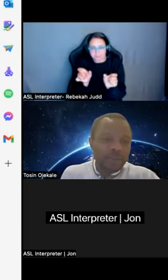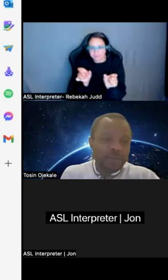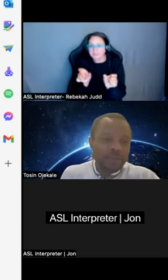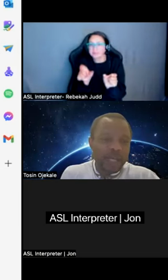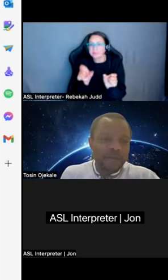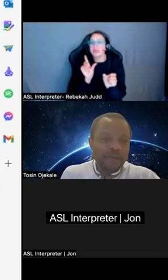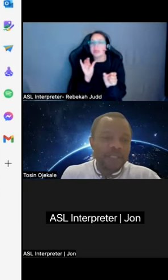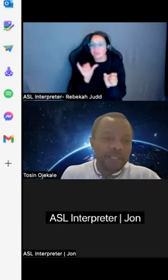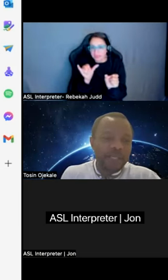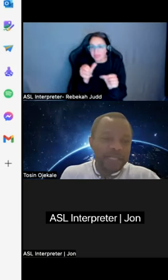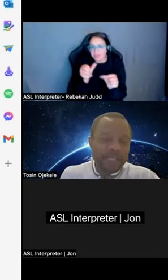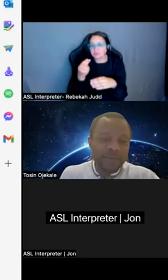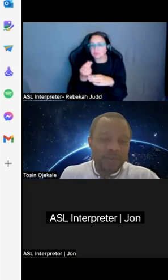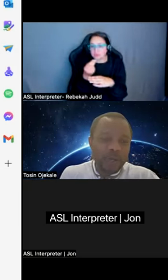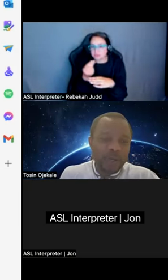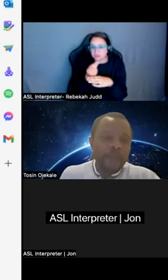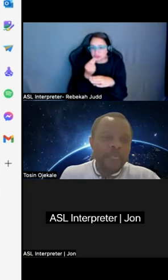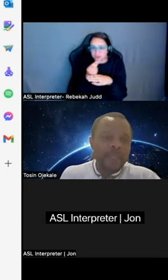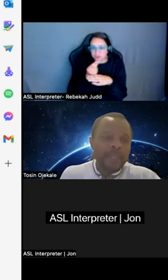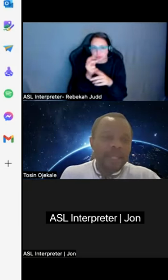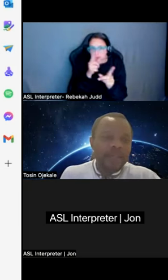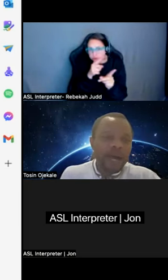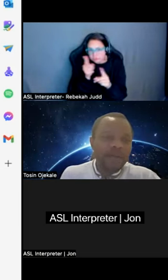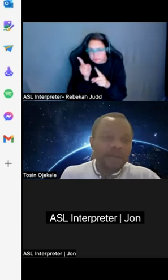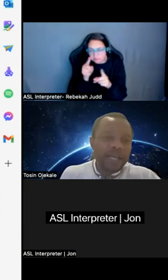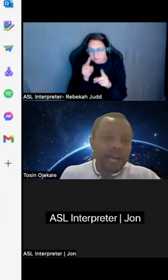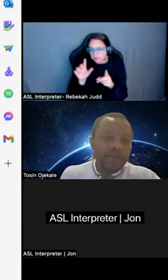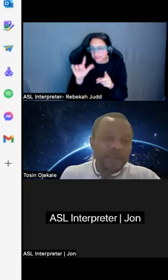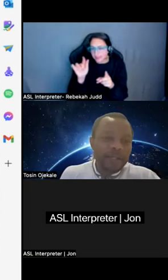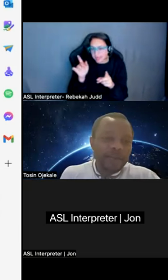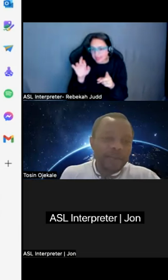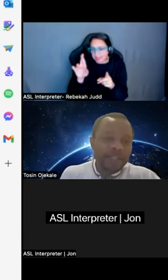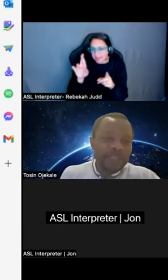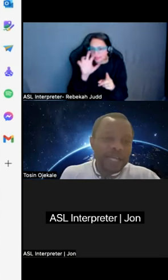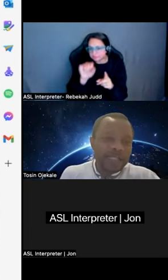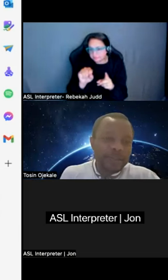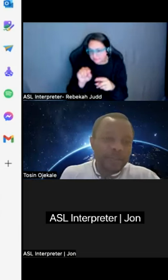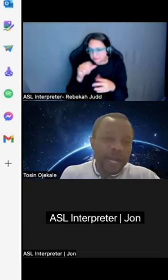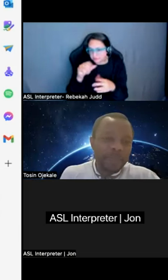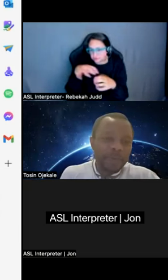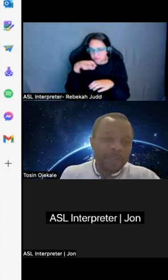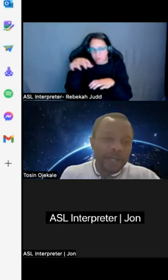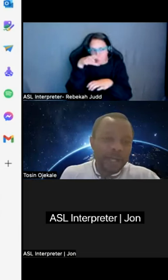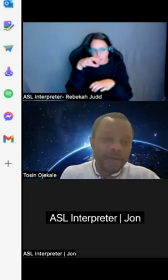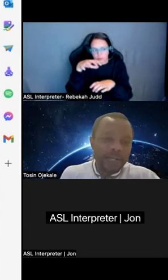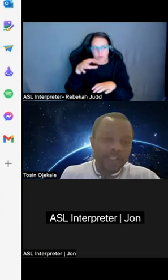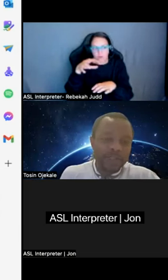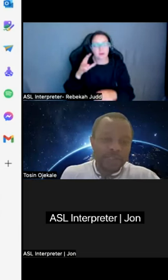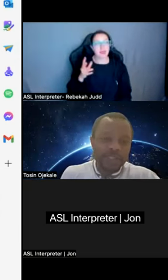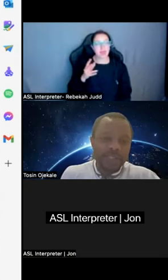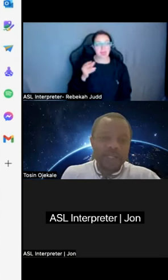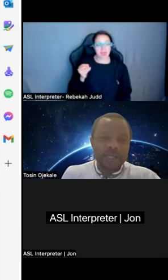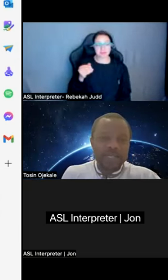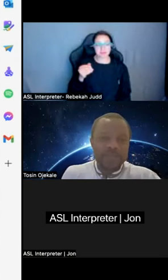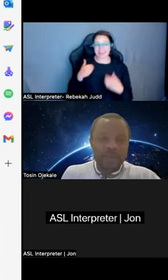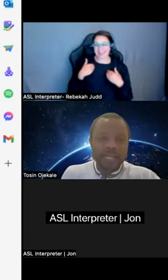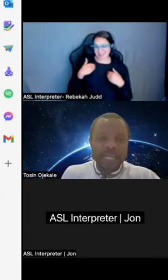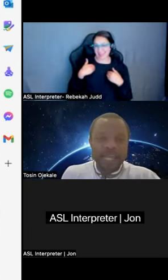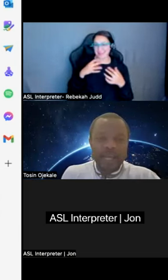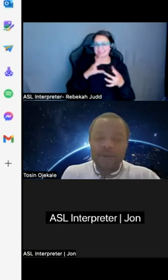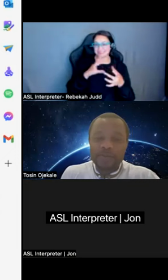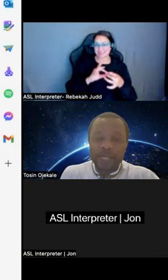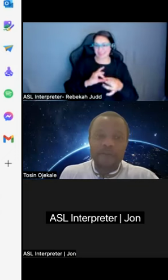for the laser smoke. Then you have the outer part of it, which has pipe connections. That's